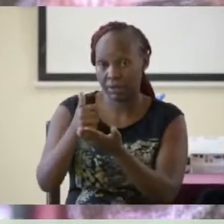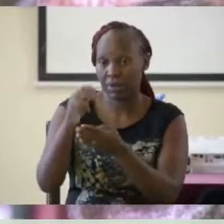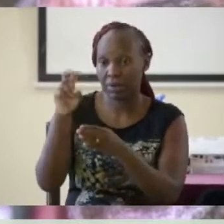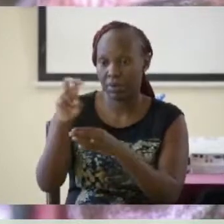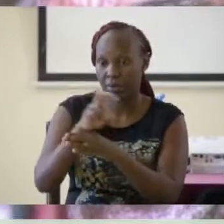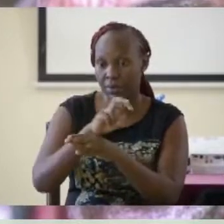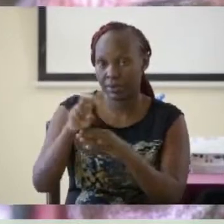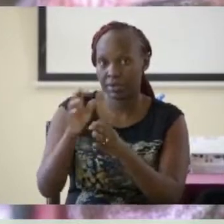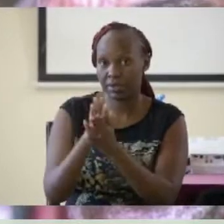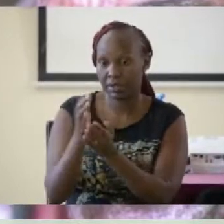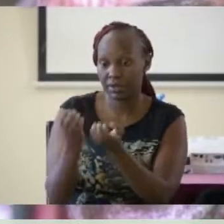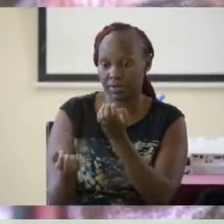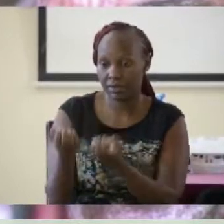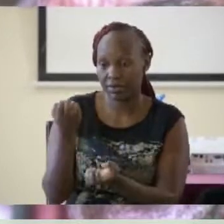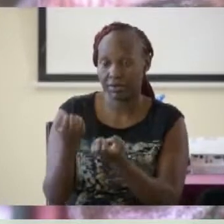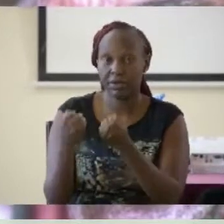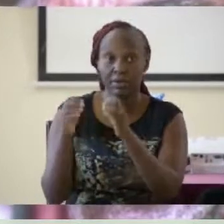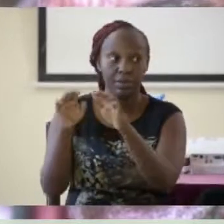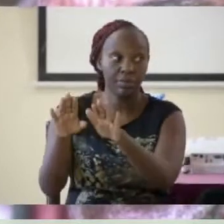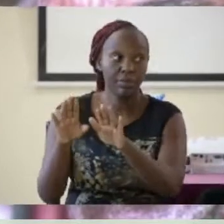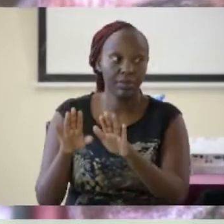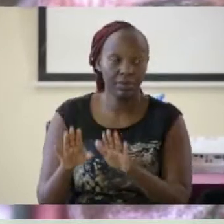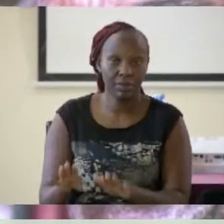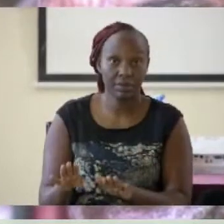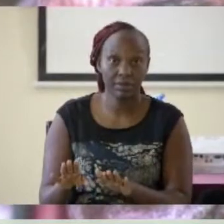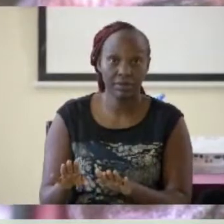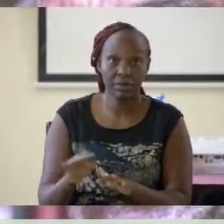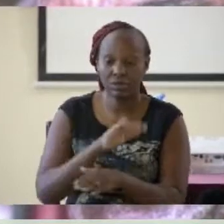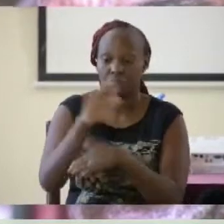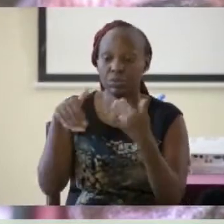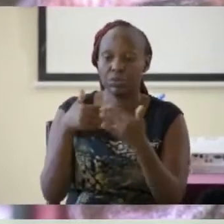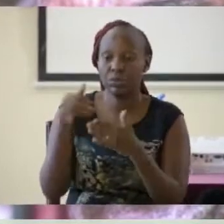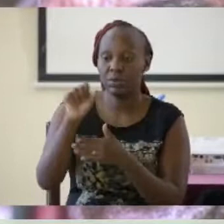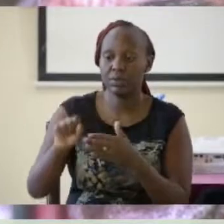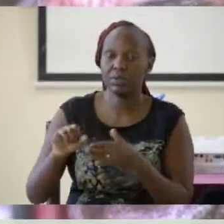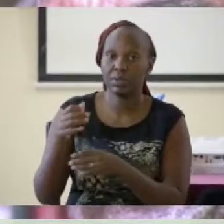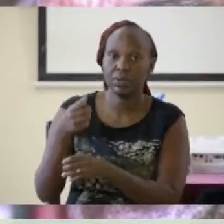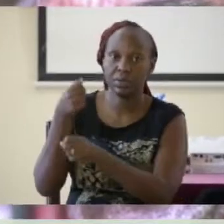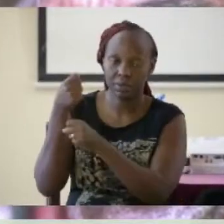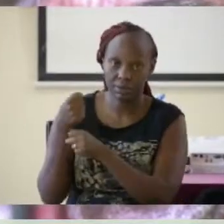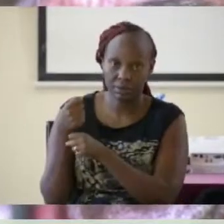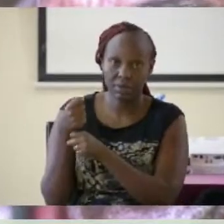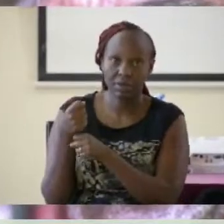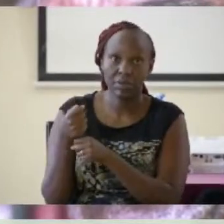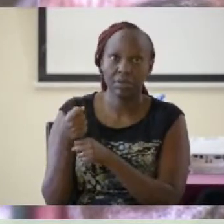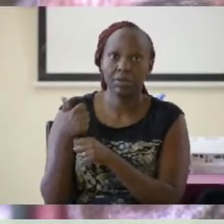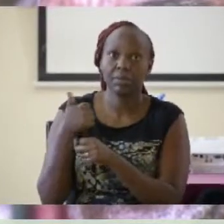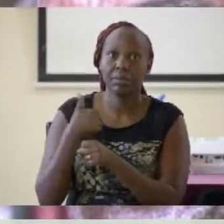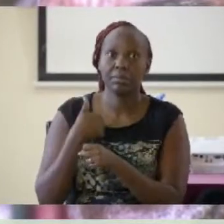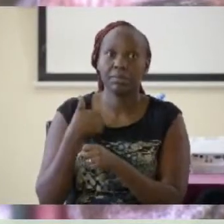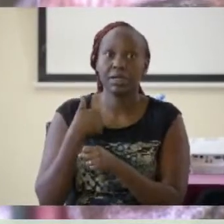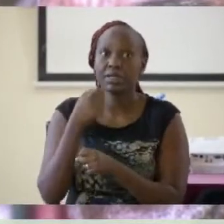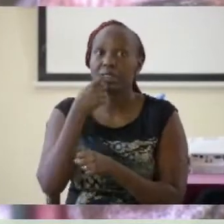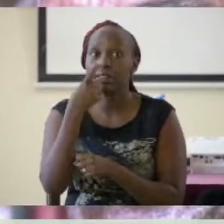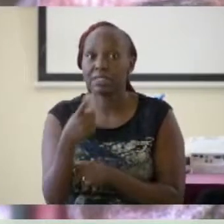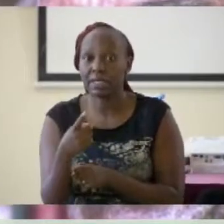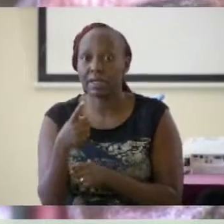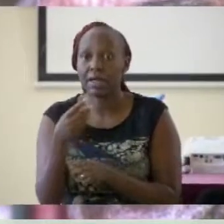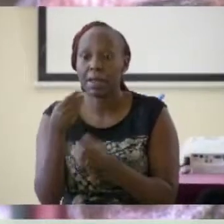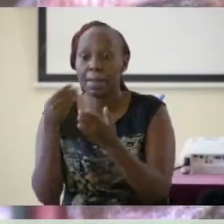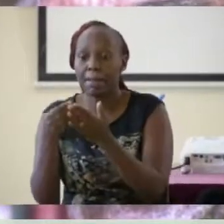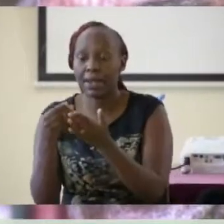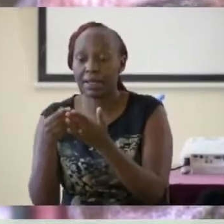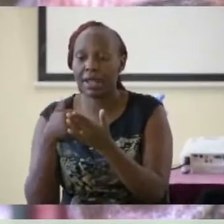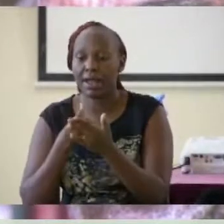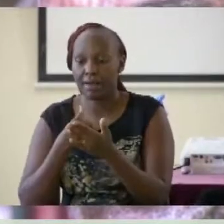monitoring and evaluation is important to all the stakeholders. So I should not be saying that because I have the money, I can